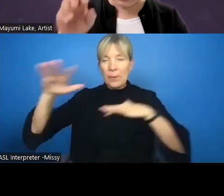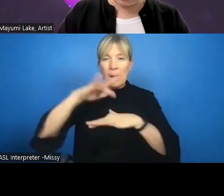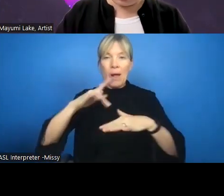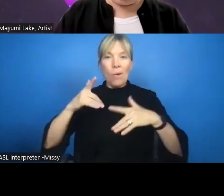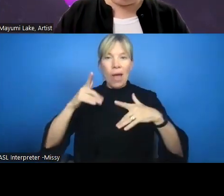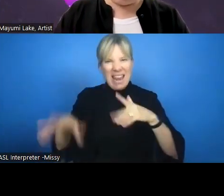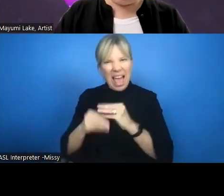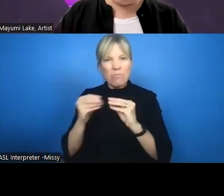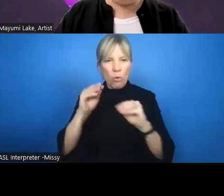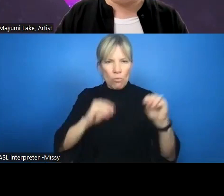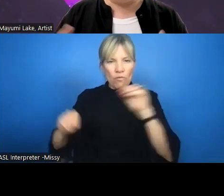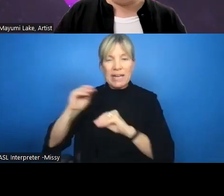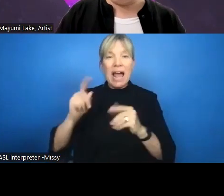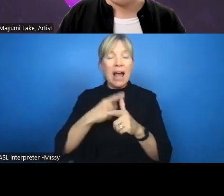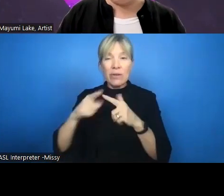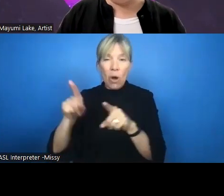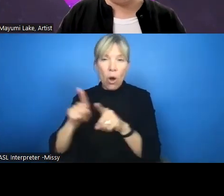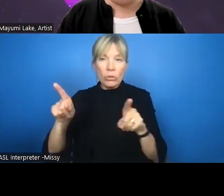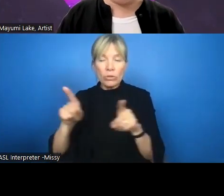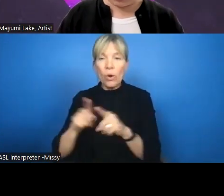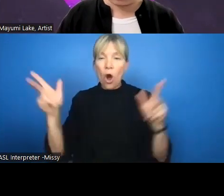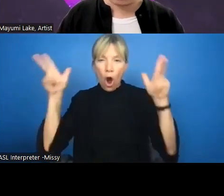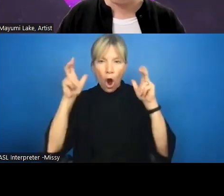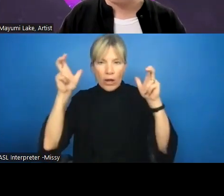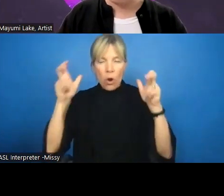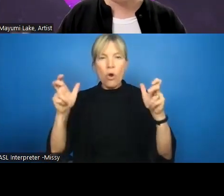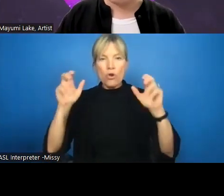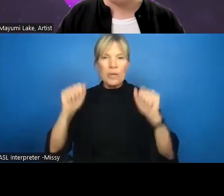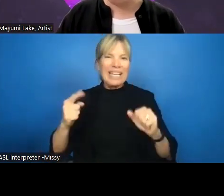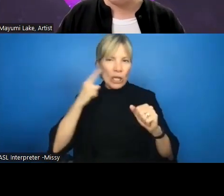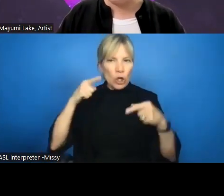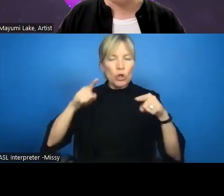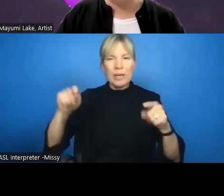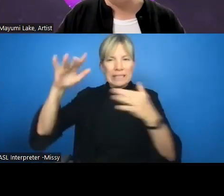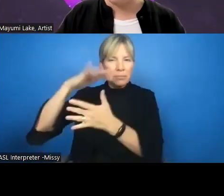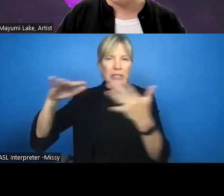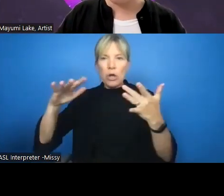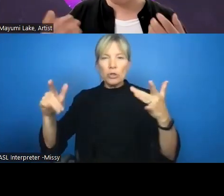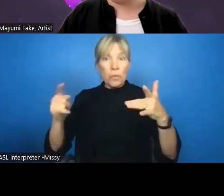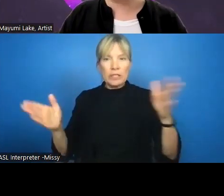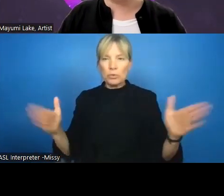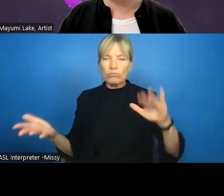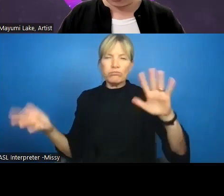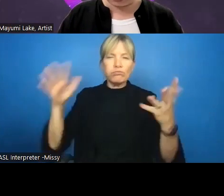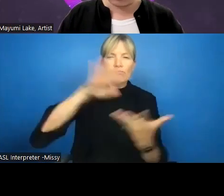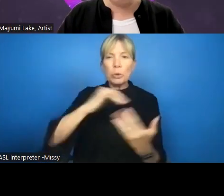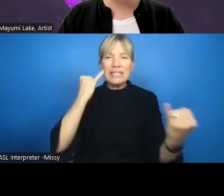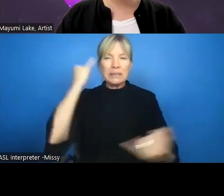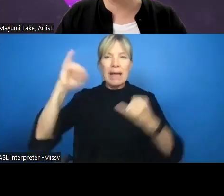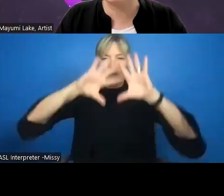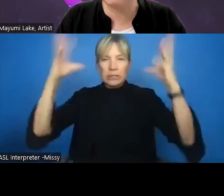movement. And then also audio sounds fill the space. So that transforming this room into the imaginary